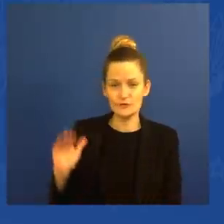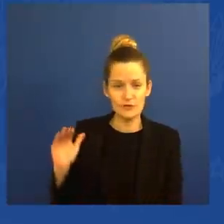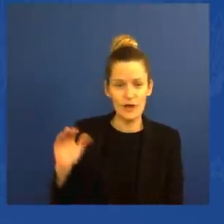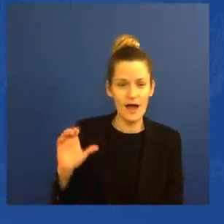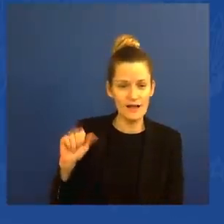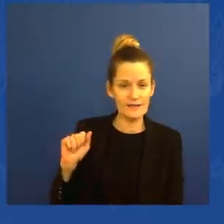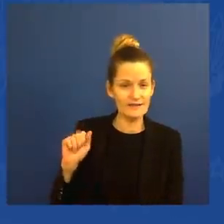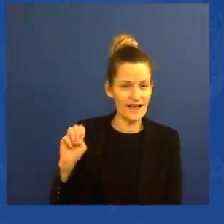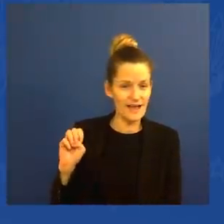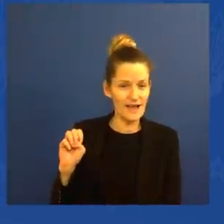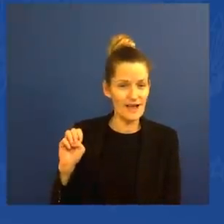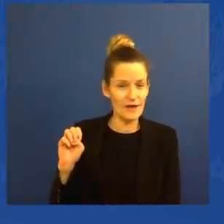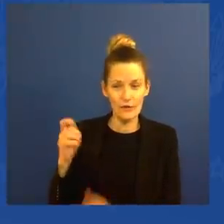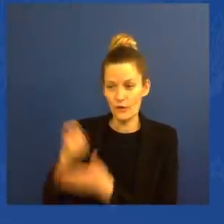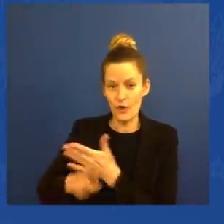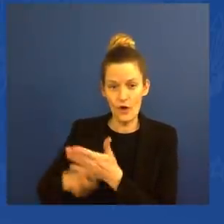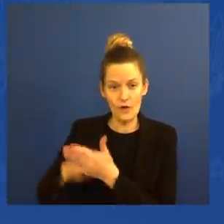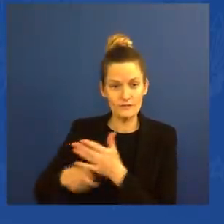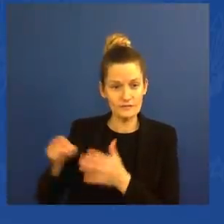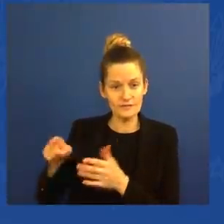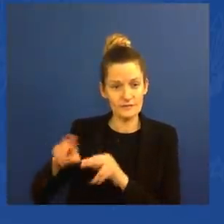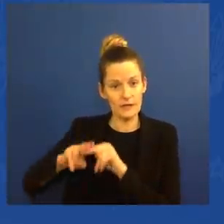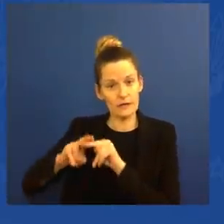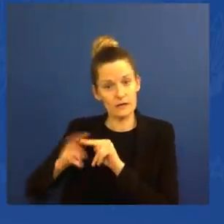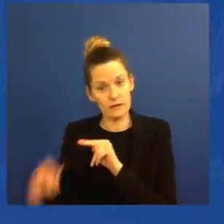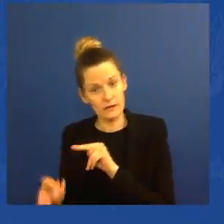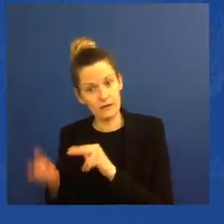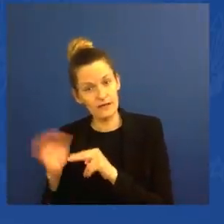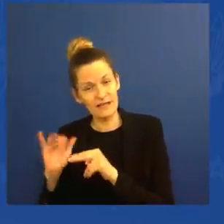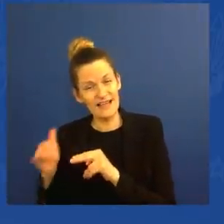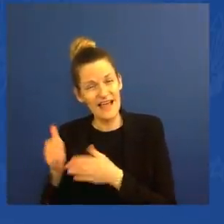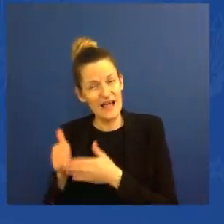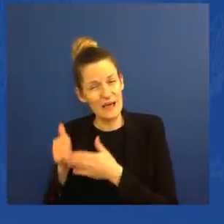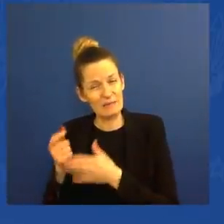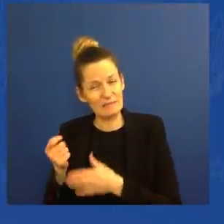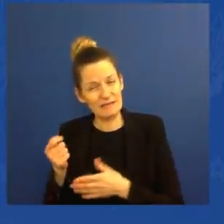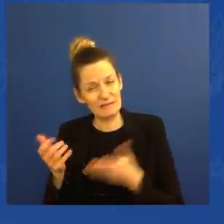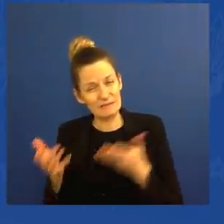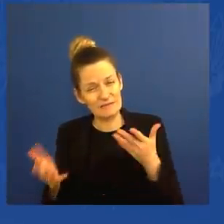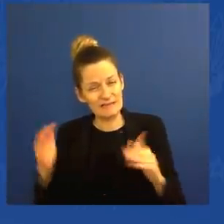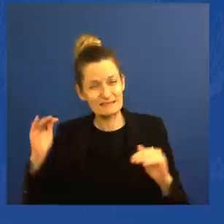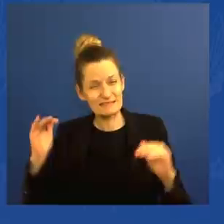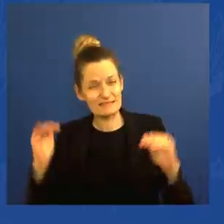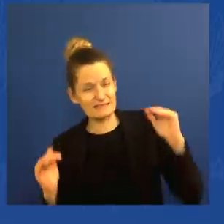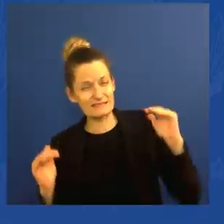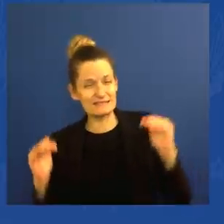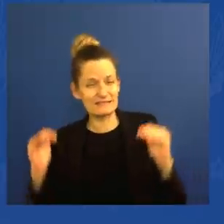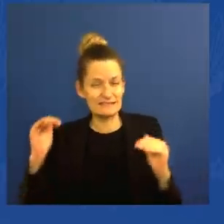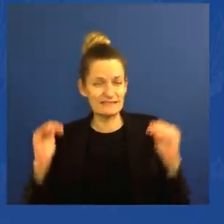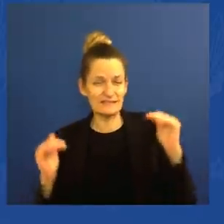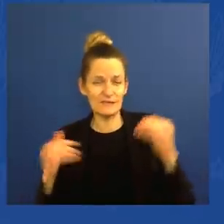living. And that's why we're going to make sure no one has to pay more than 7% of their income on child